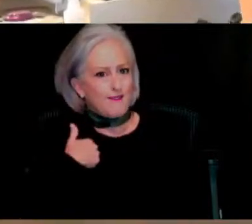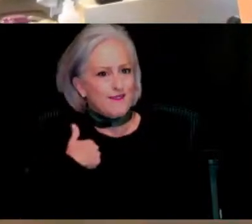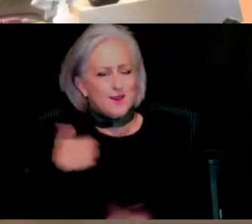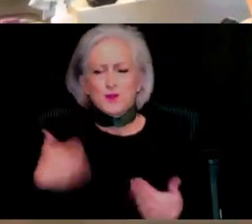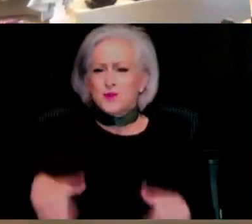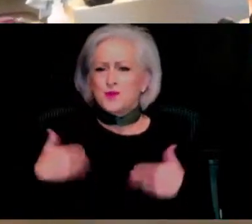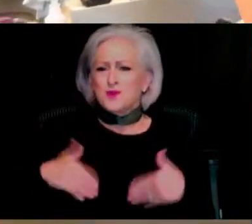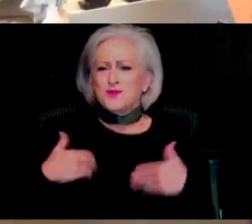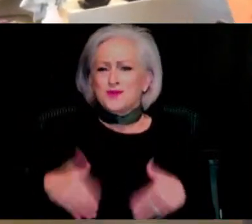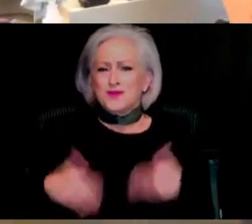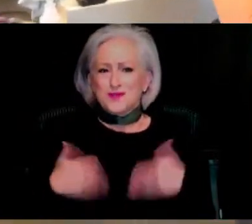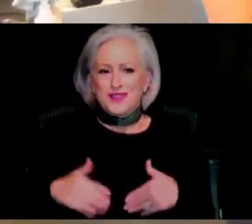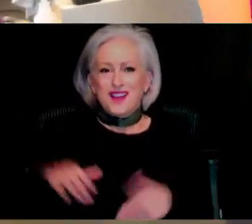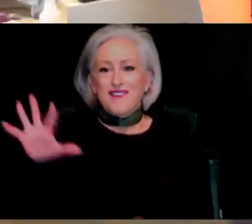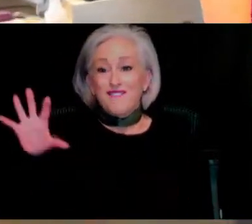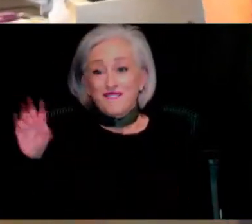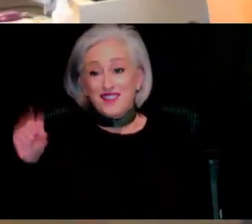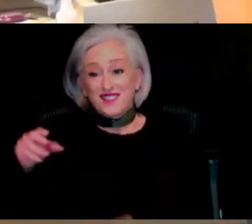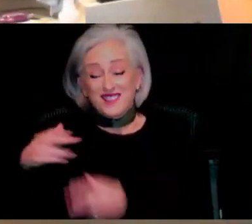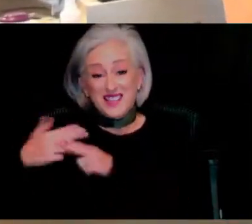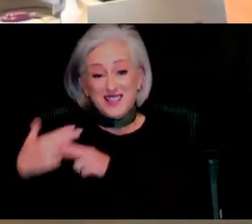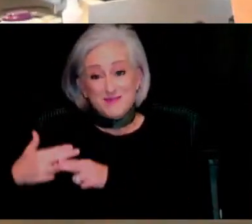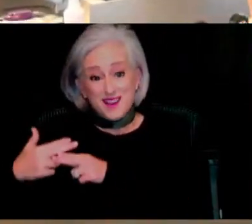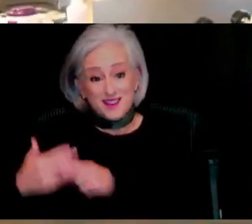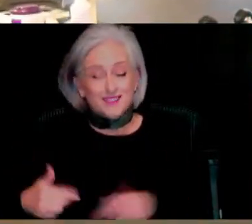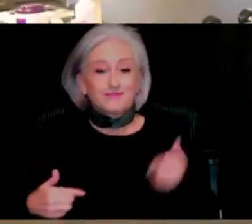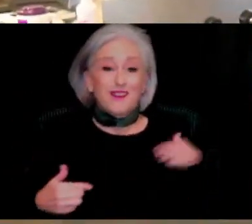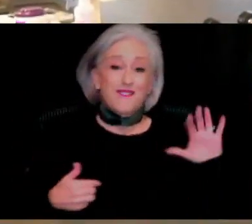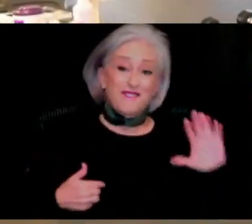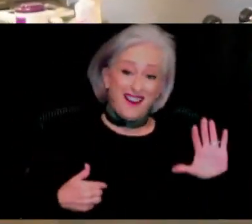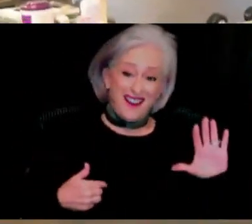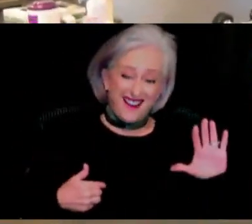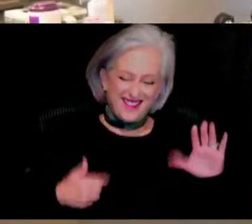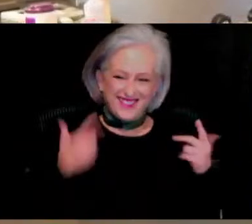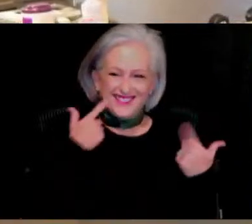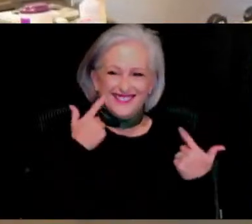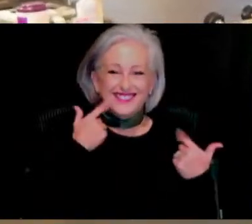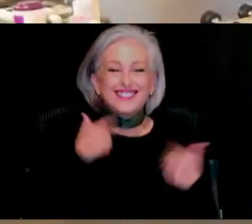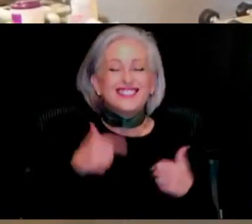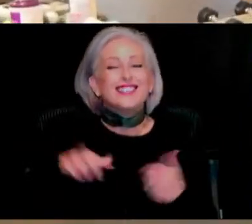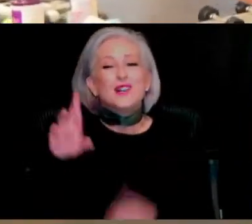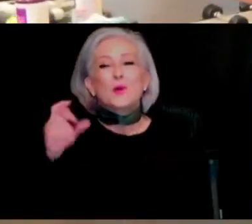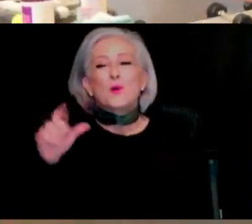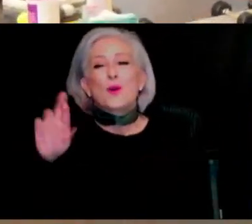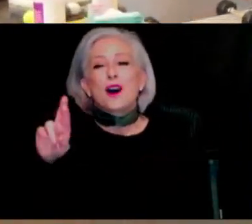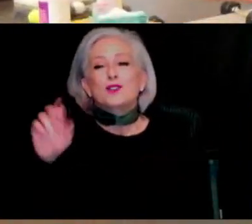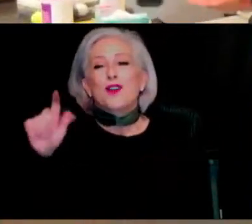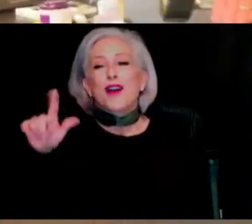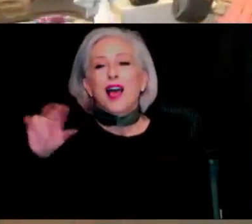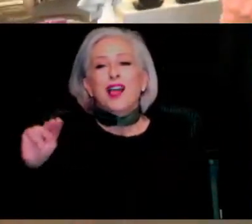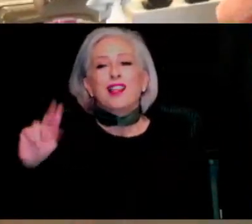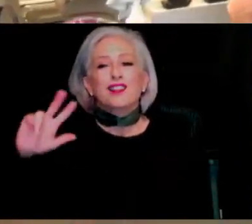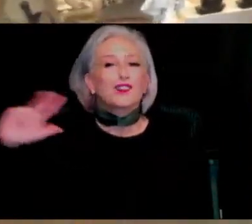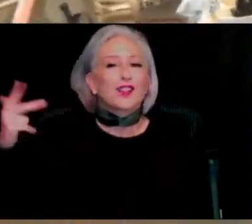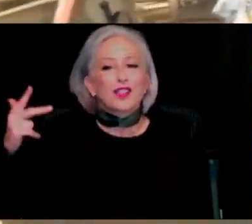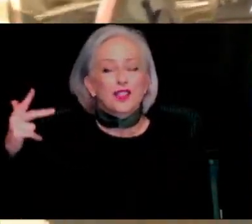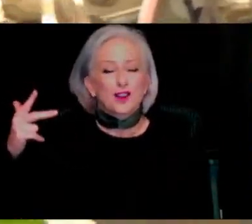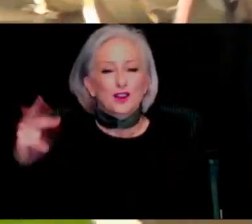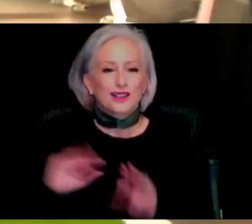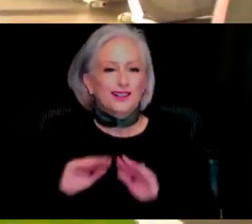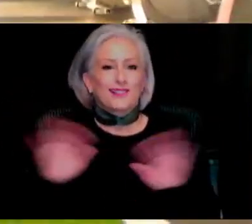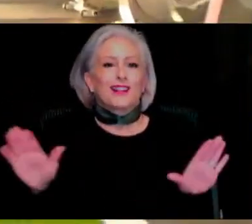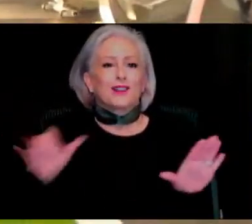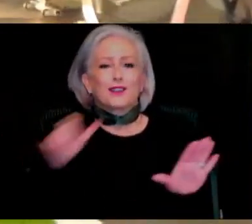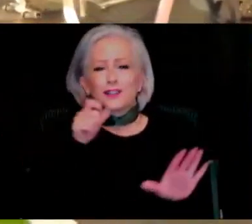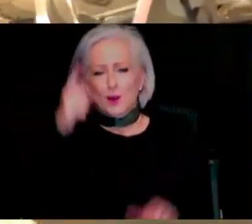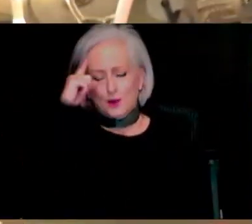He's pumping the 50s. I'm pumping the 5s. I'm here with Roger Allen III. Clearly, you don't need to be a pro to be out here